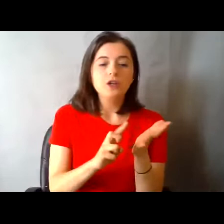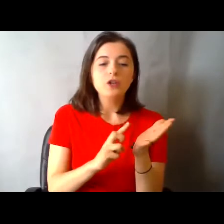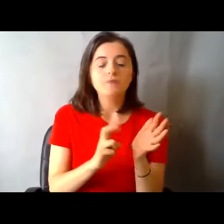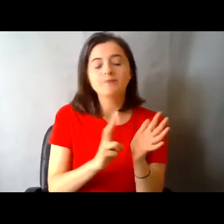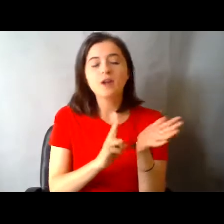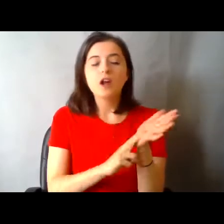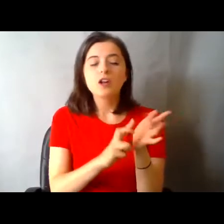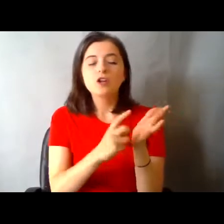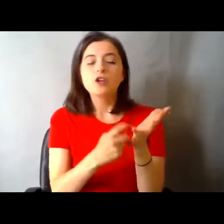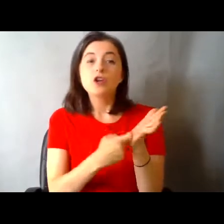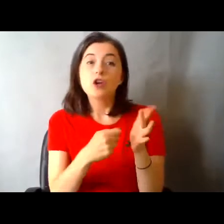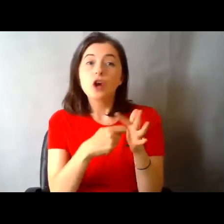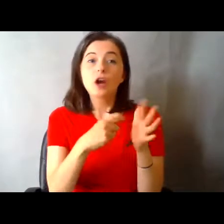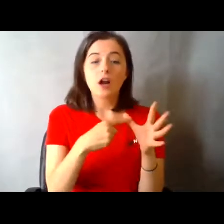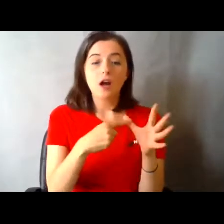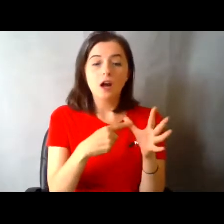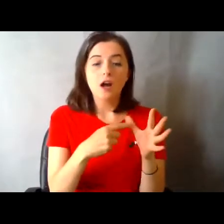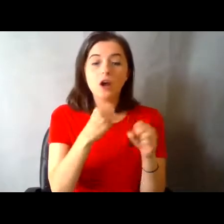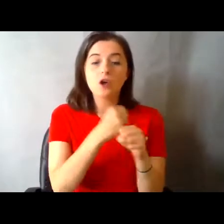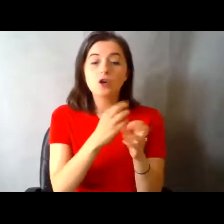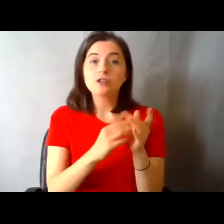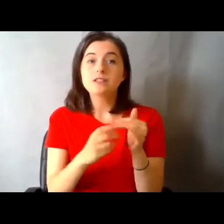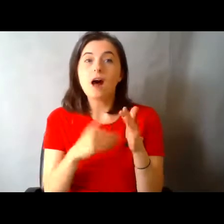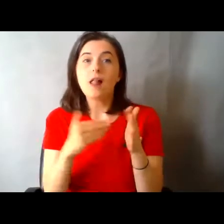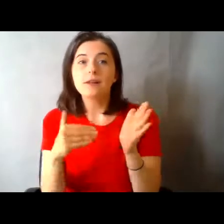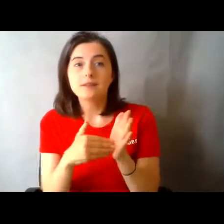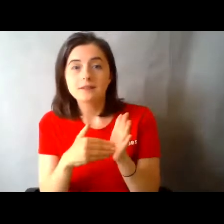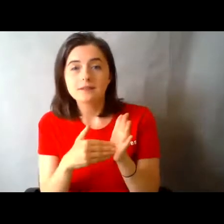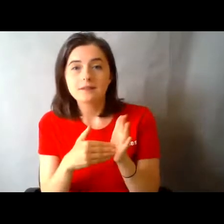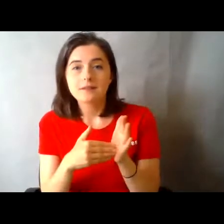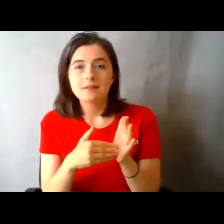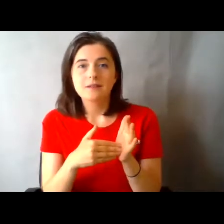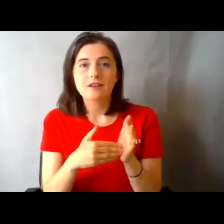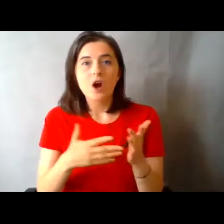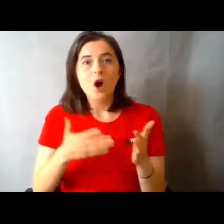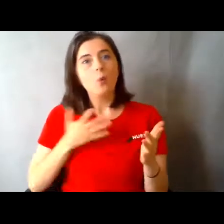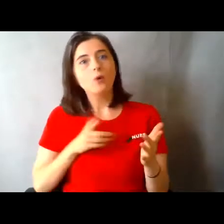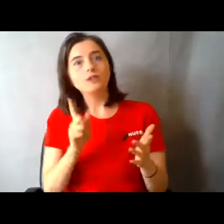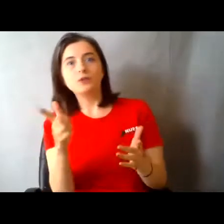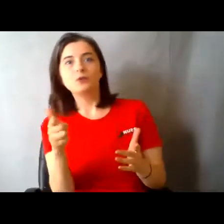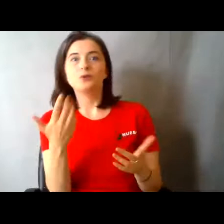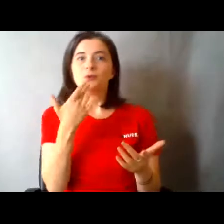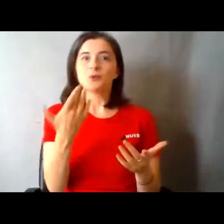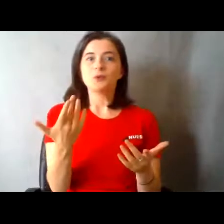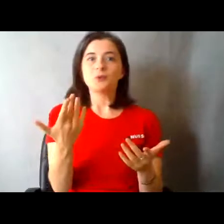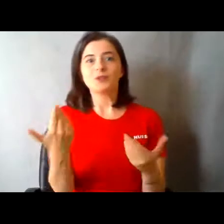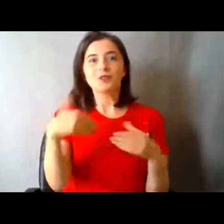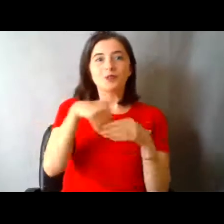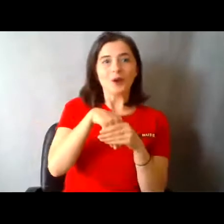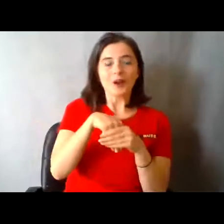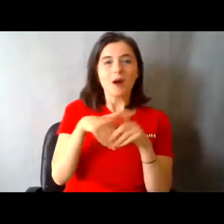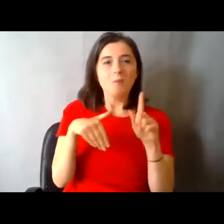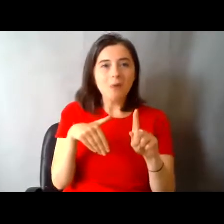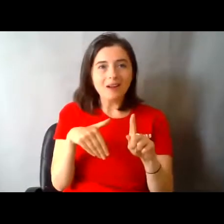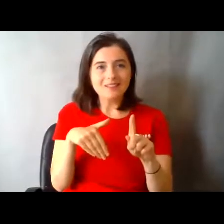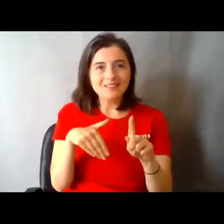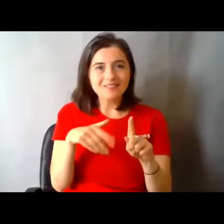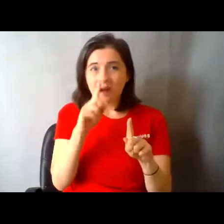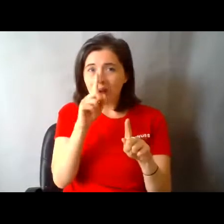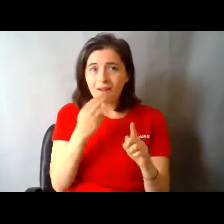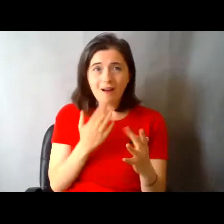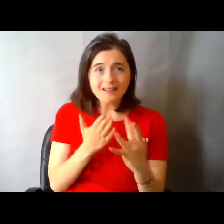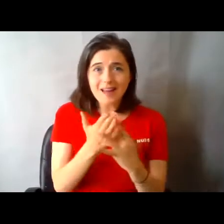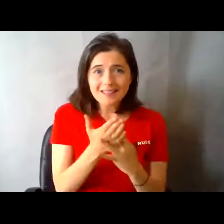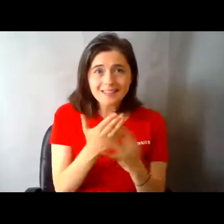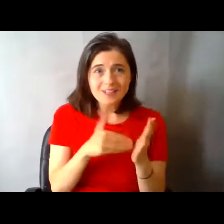us today. But because of the blockade, Cubans aren't allowed to access Zoom. Therefore, what we've done